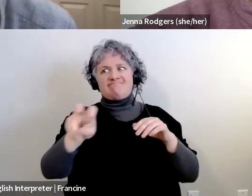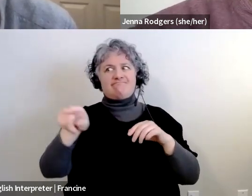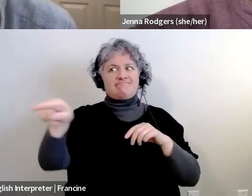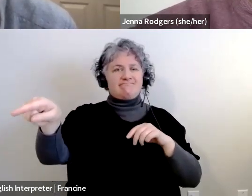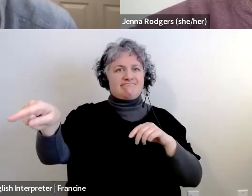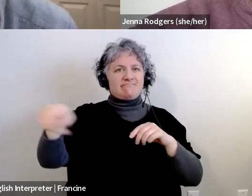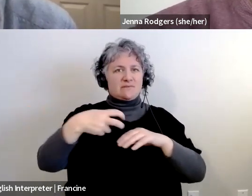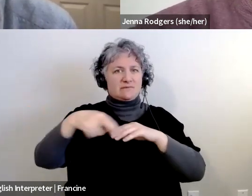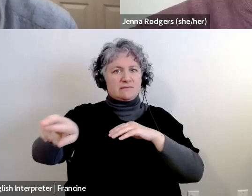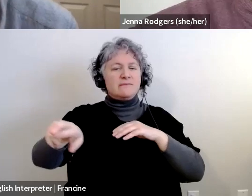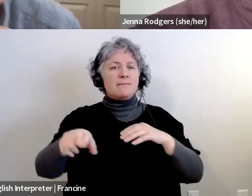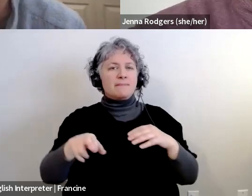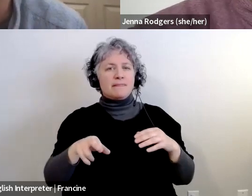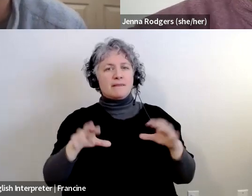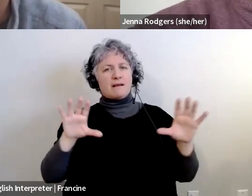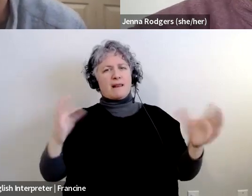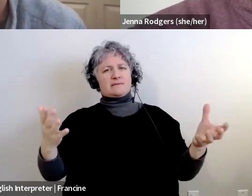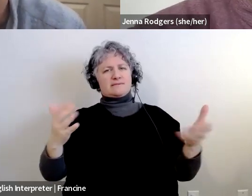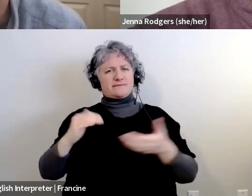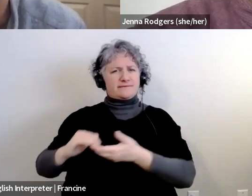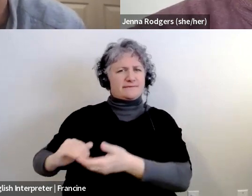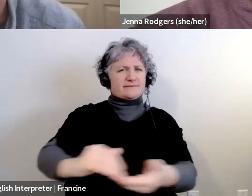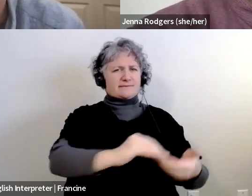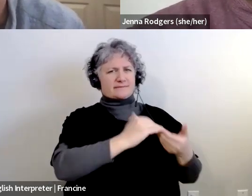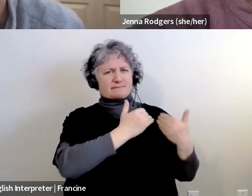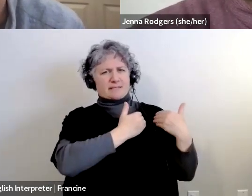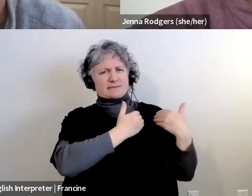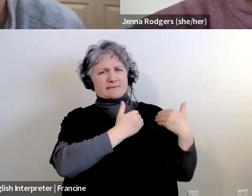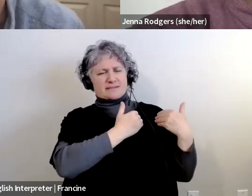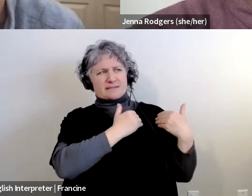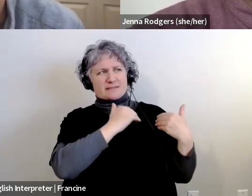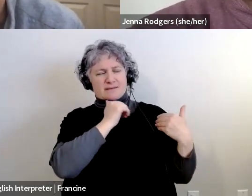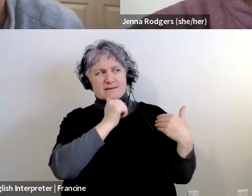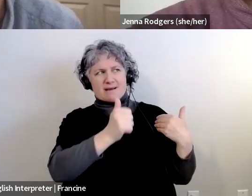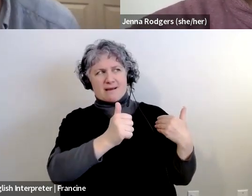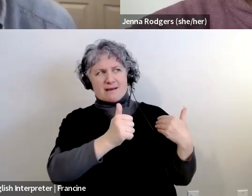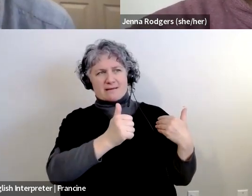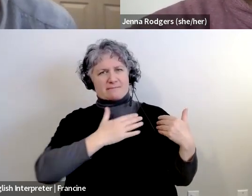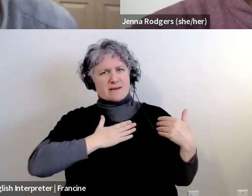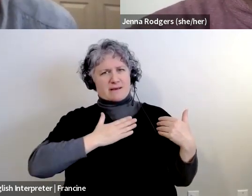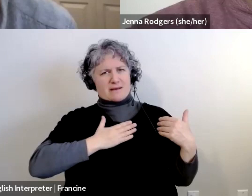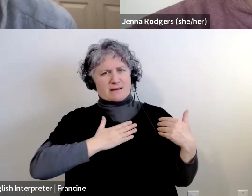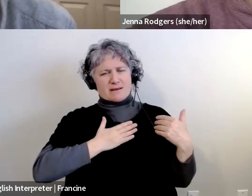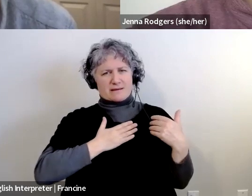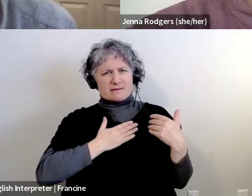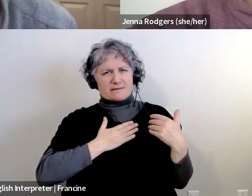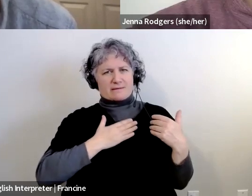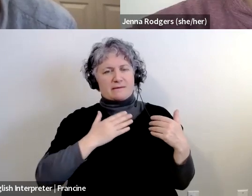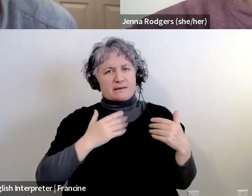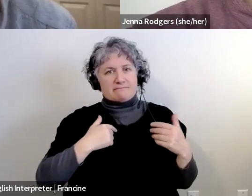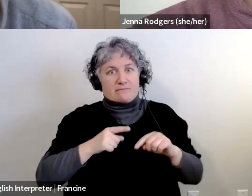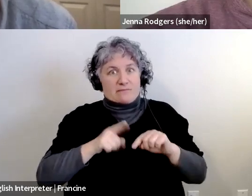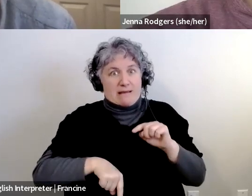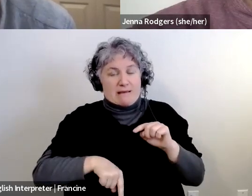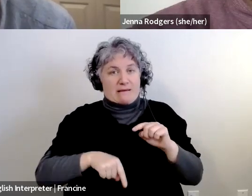collective responsibility, where we share that, where we're not stepping over our own what we're capable of as far as the support we